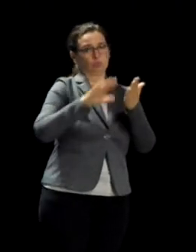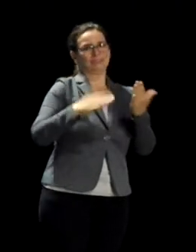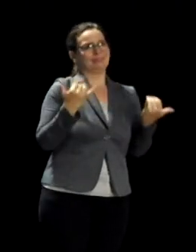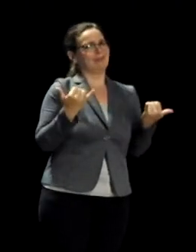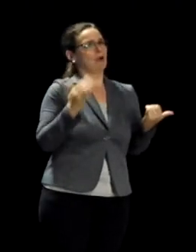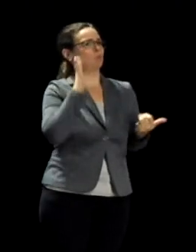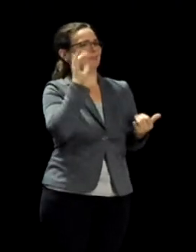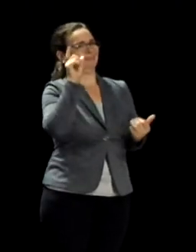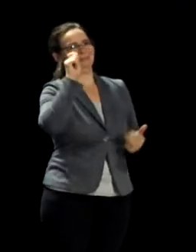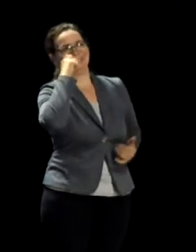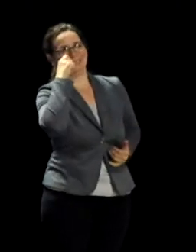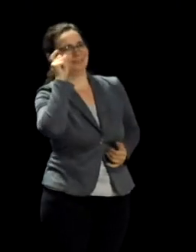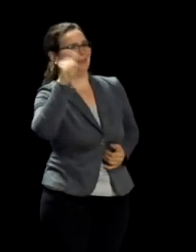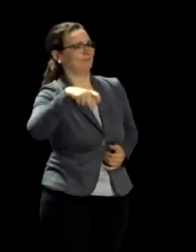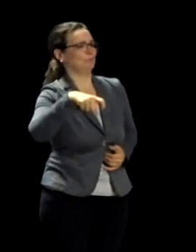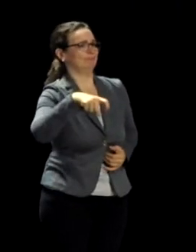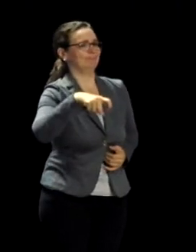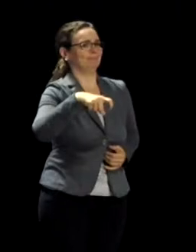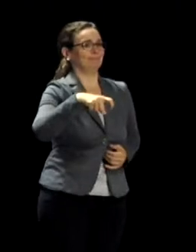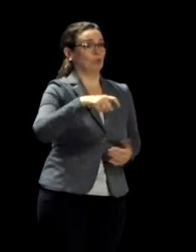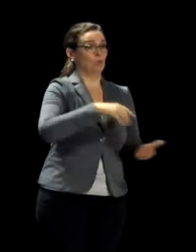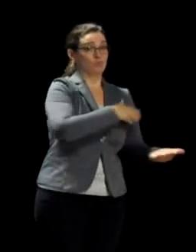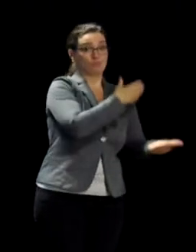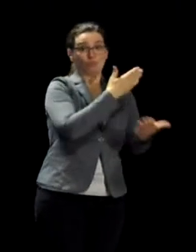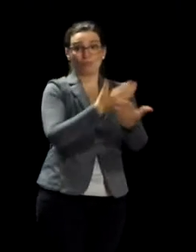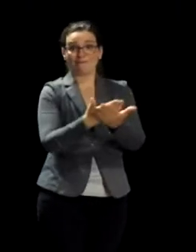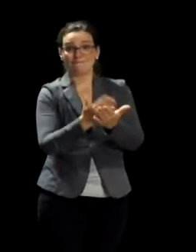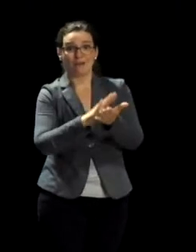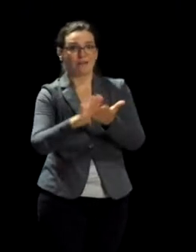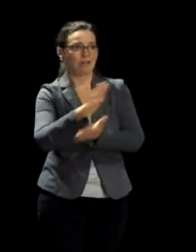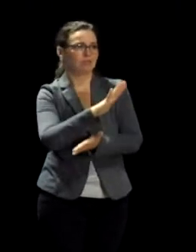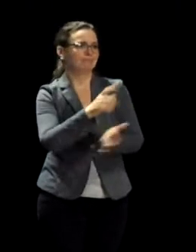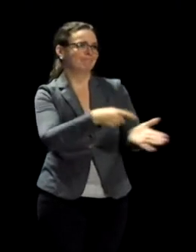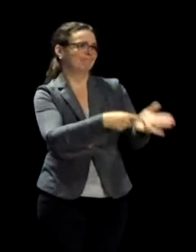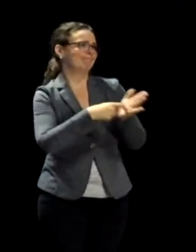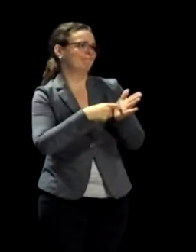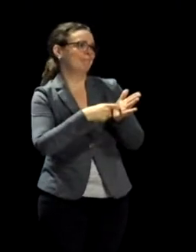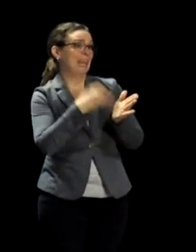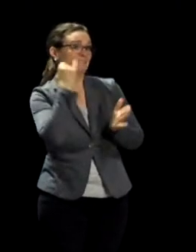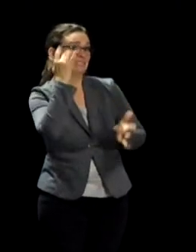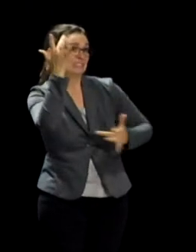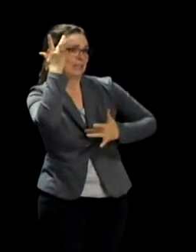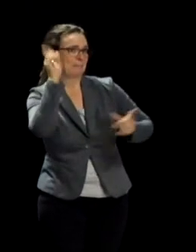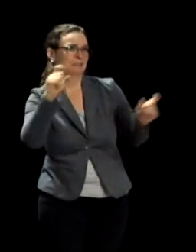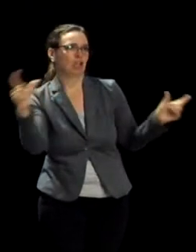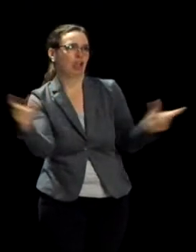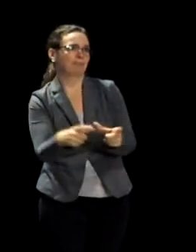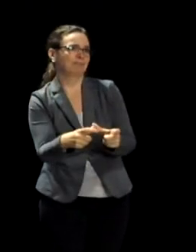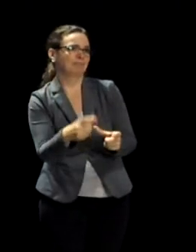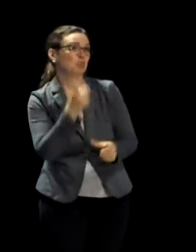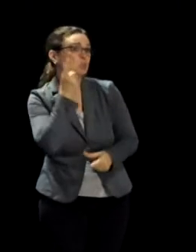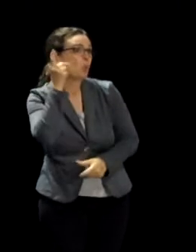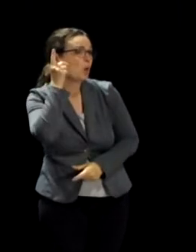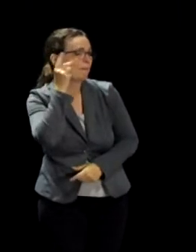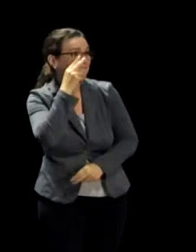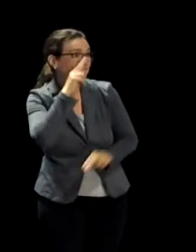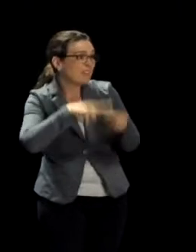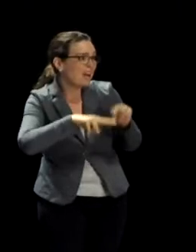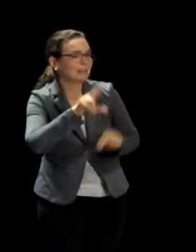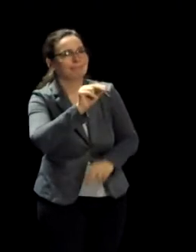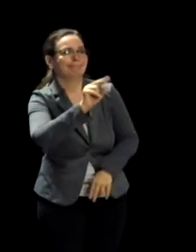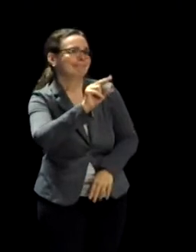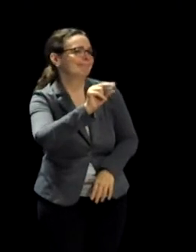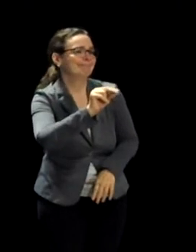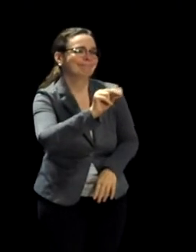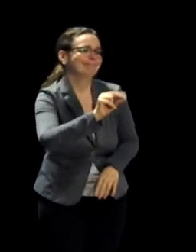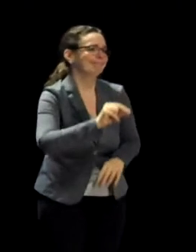first 2 weeks in college, if you test positive, even if you're asymptomatic, you're going to be in a 10-day, 14-day isolation or quarantine. So